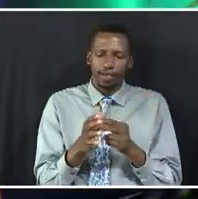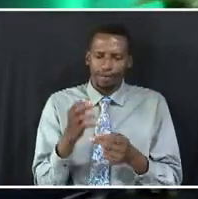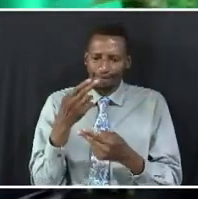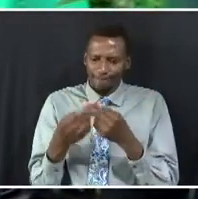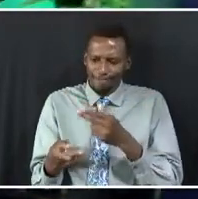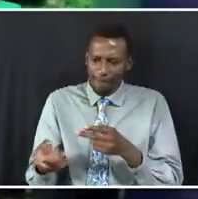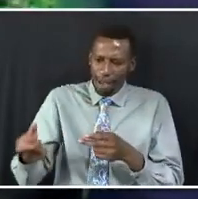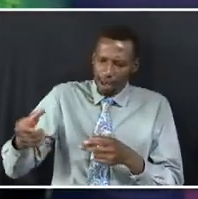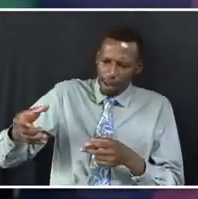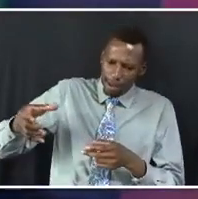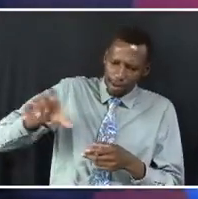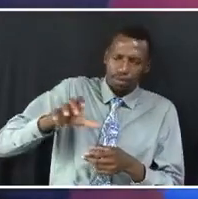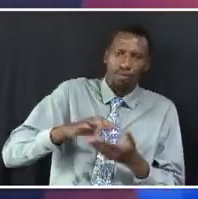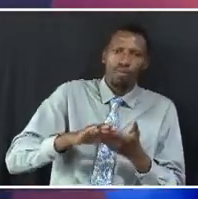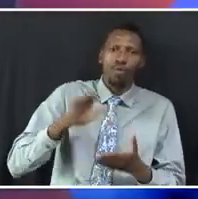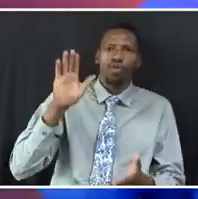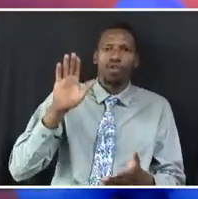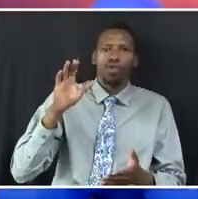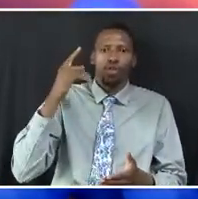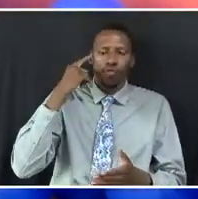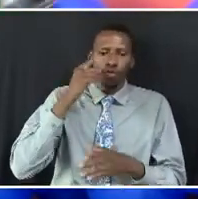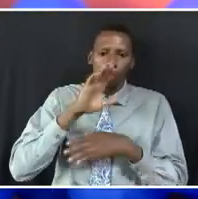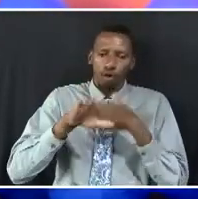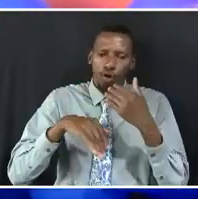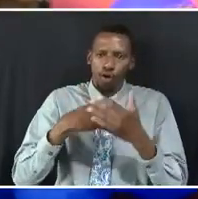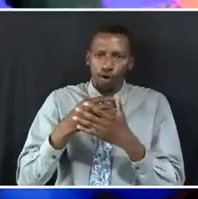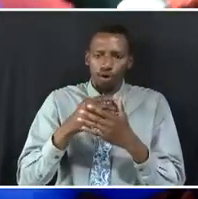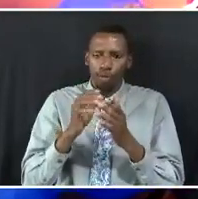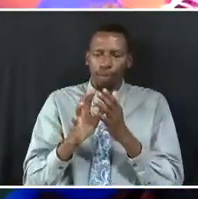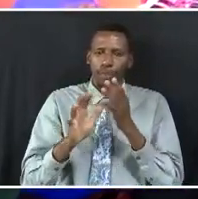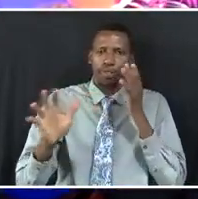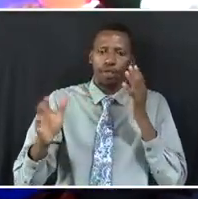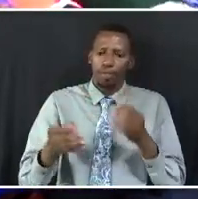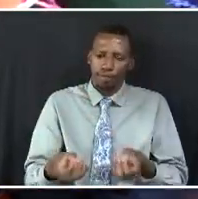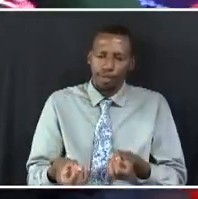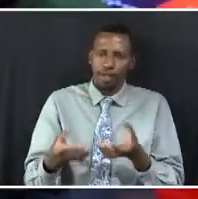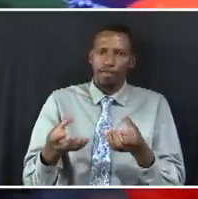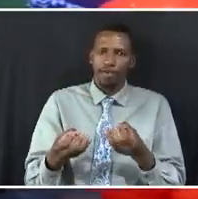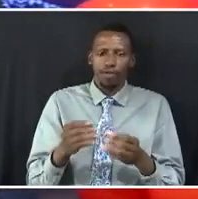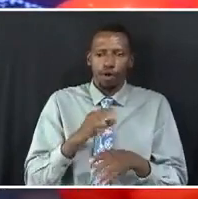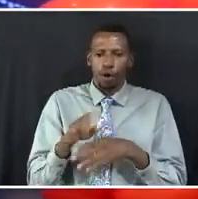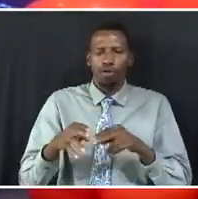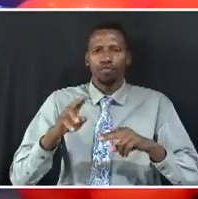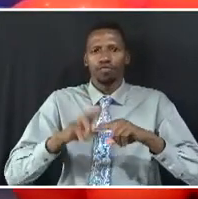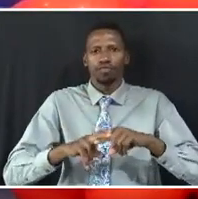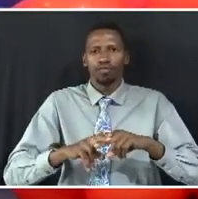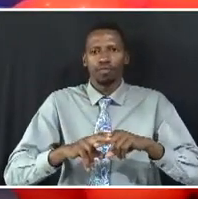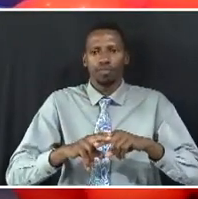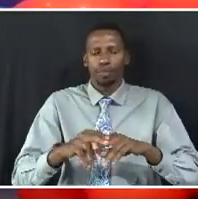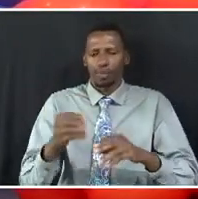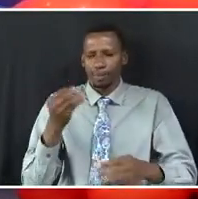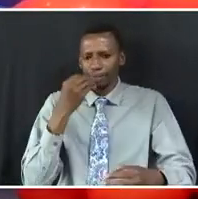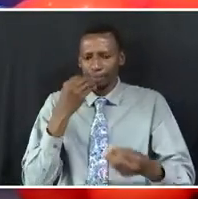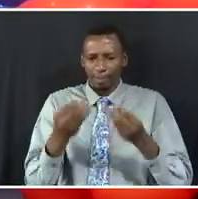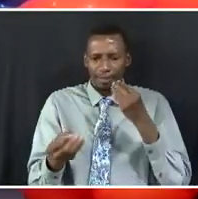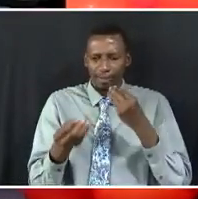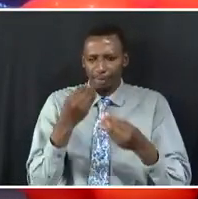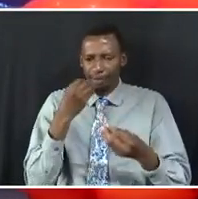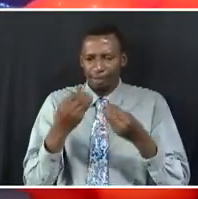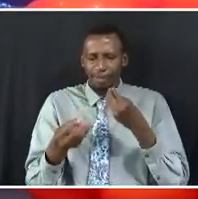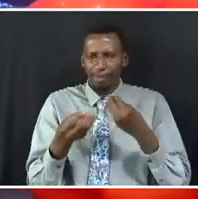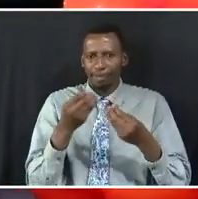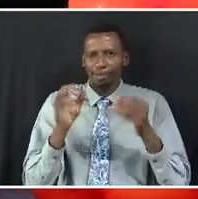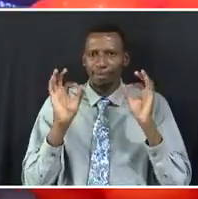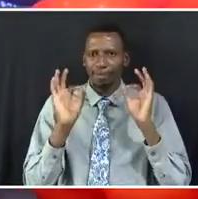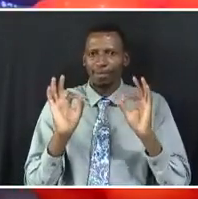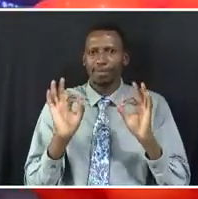the fish and the loaves for everybody to be able to eat. They sat down and they had a wonderful potluck,